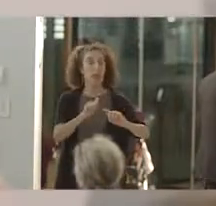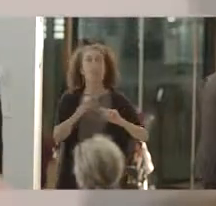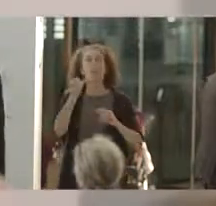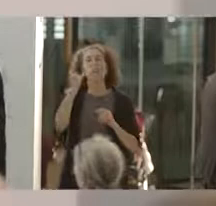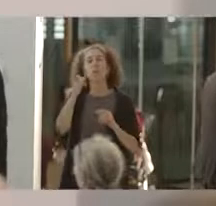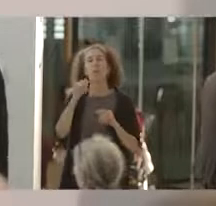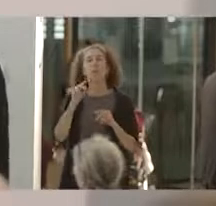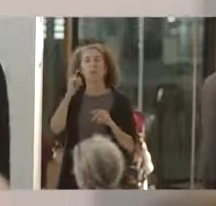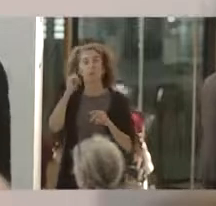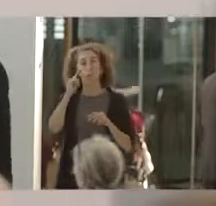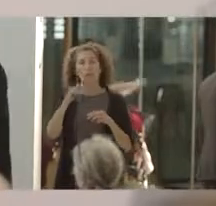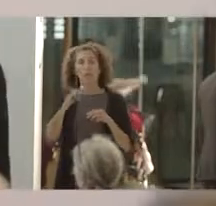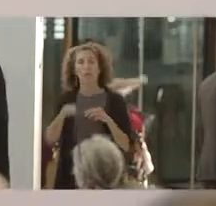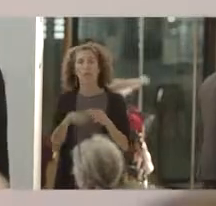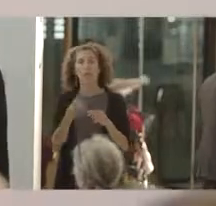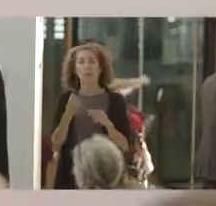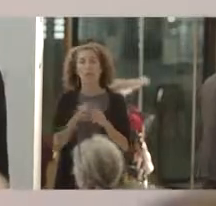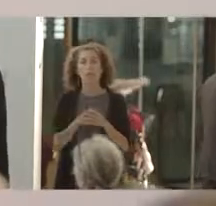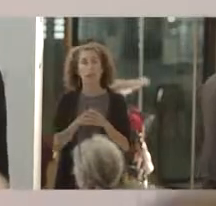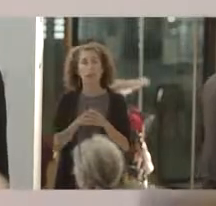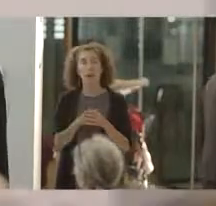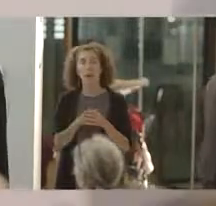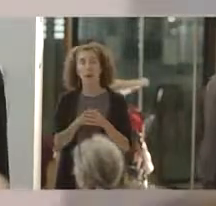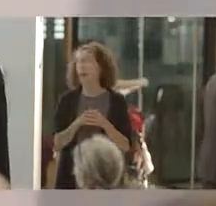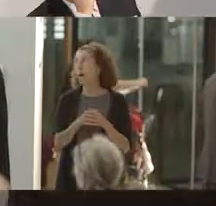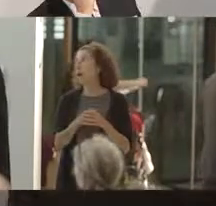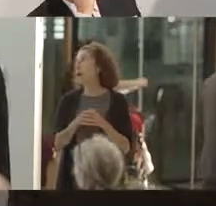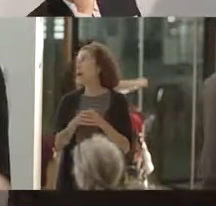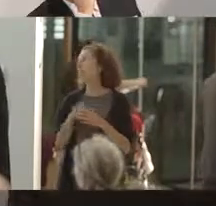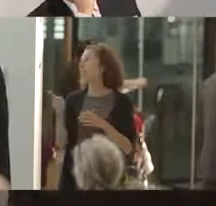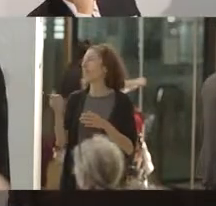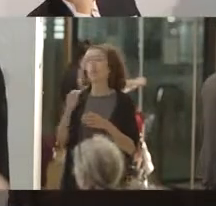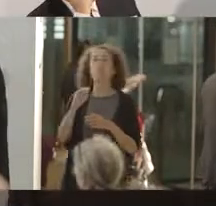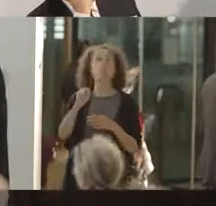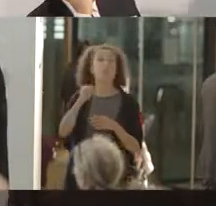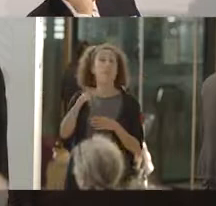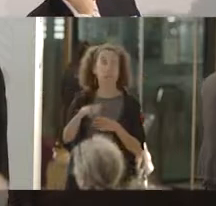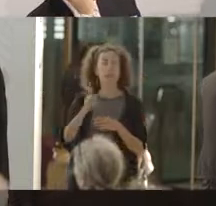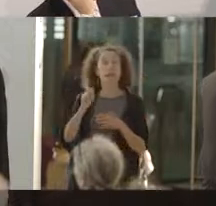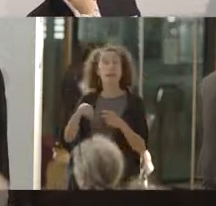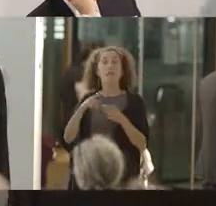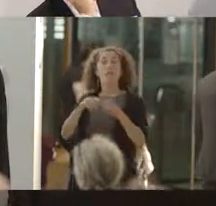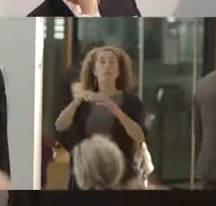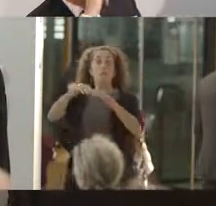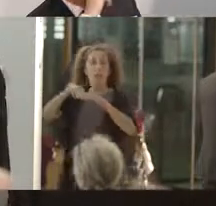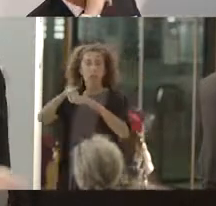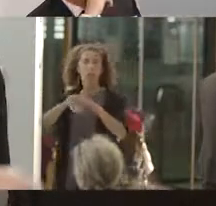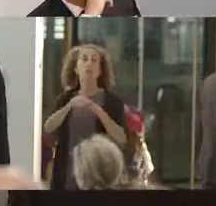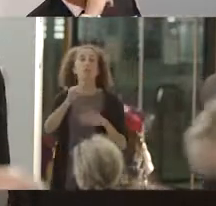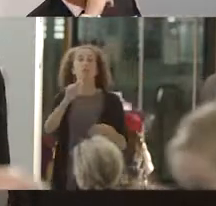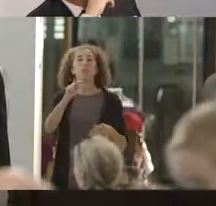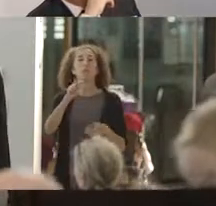the topo map, you'd recognize that you would need to go into Tribeca in order to prevent the water from coming